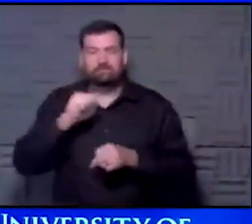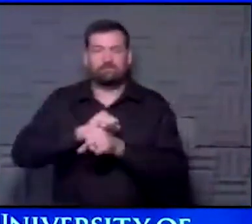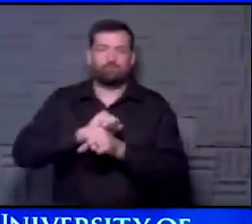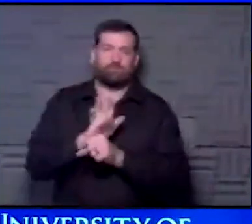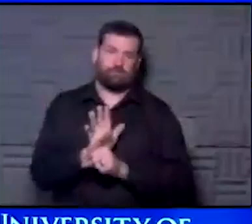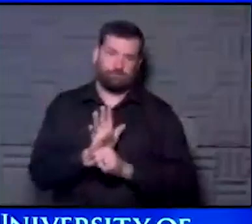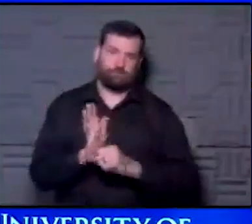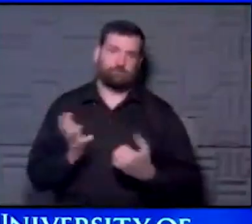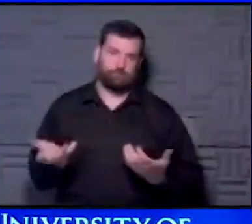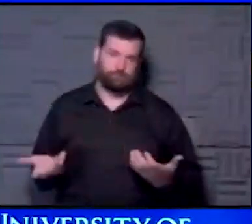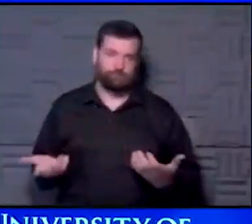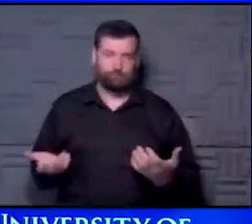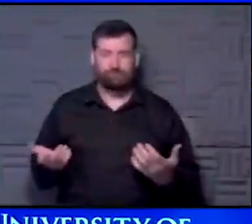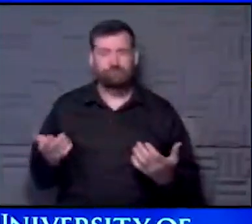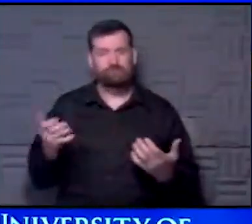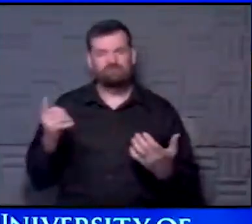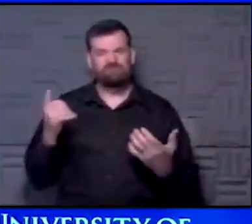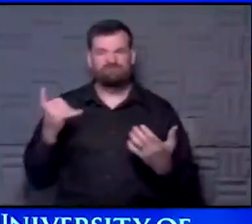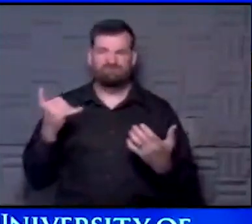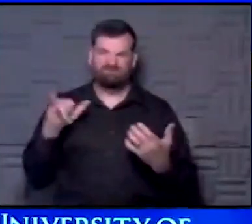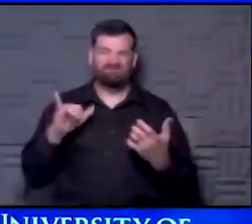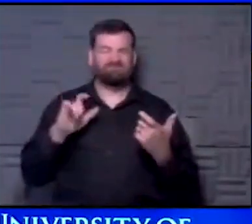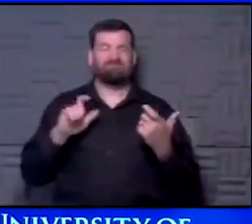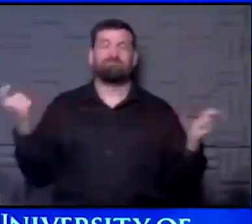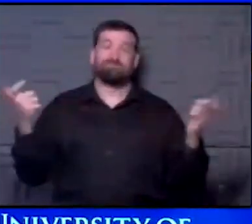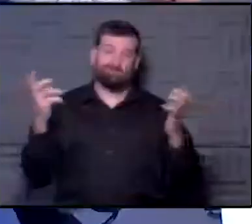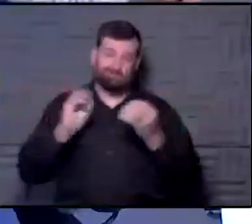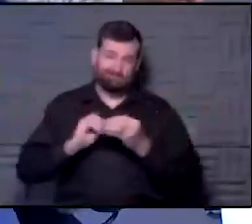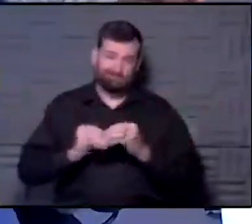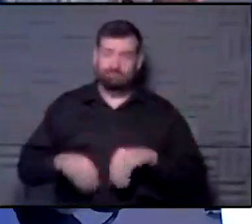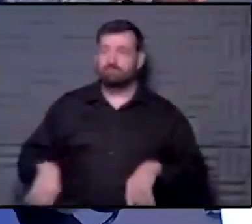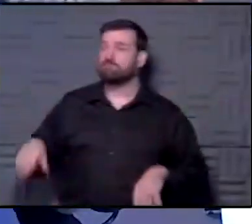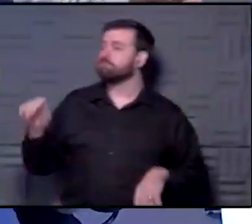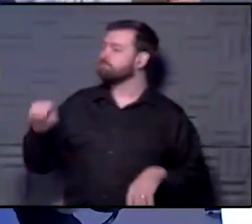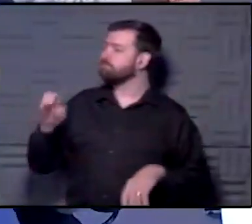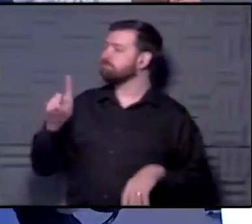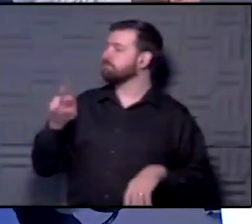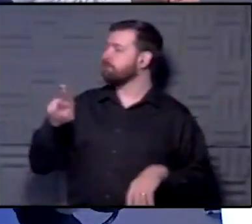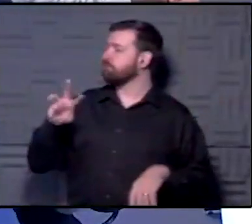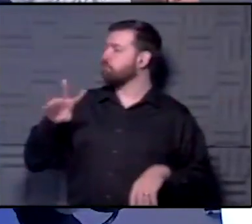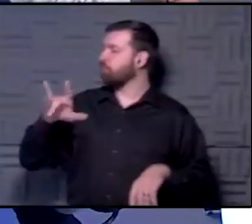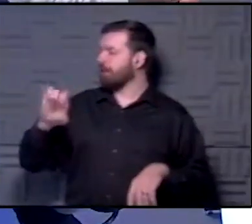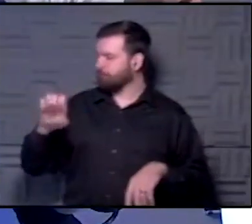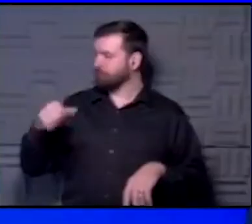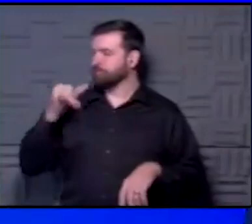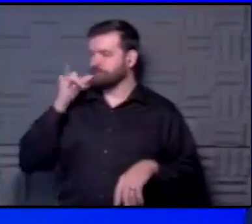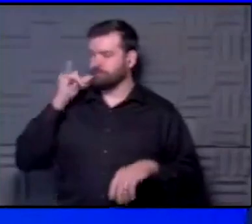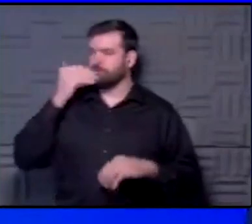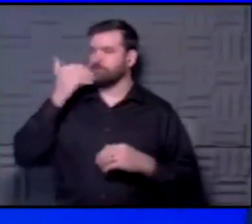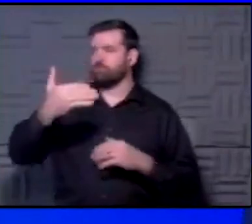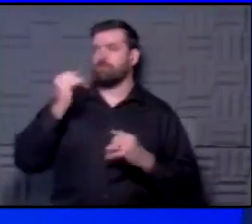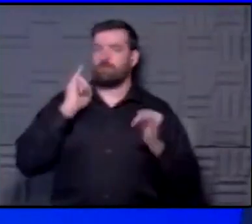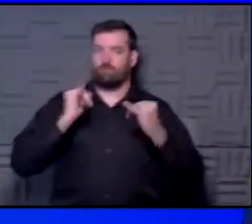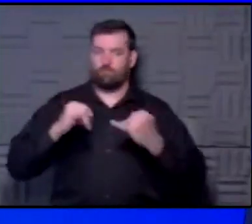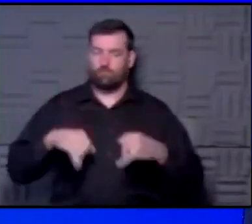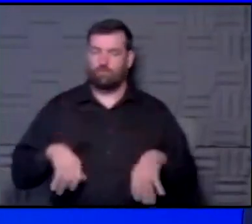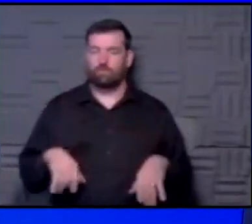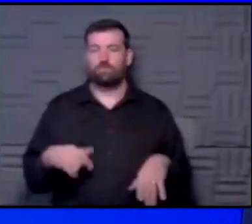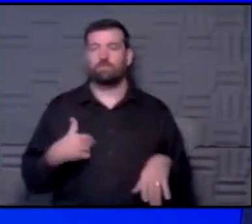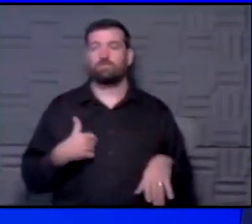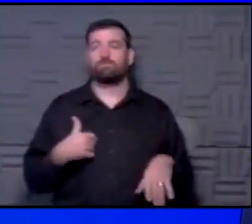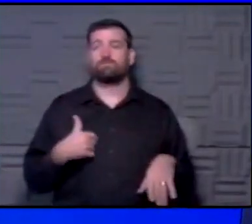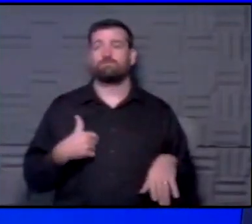Yeah. And that's a big number. Well, and even Dr. Weil had a good interview yesterday. Basically, he said, we